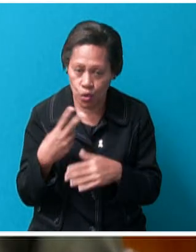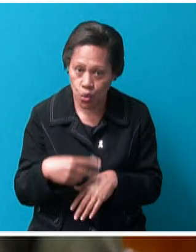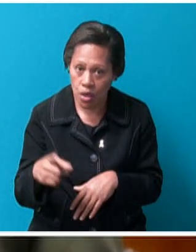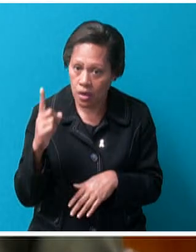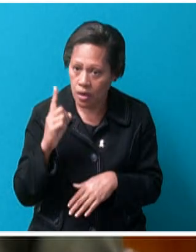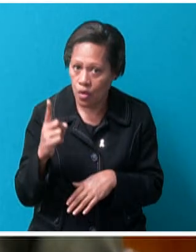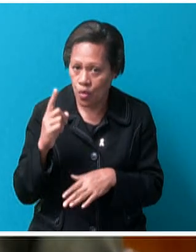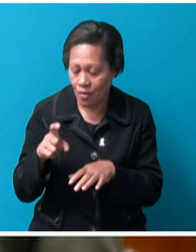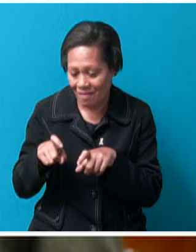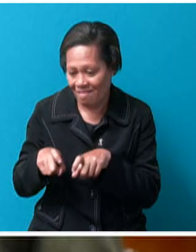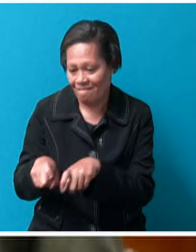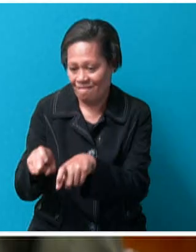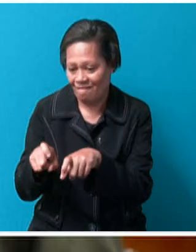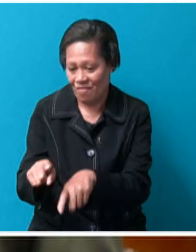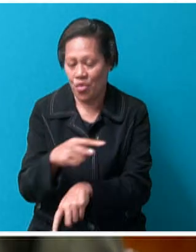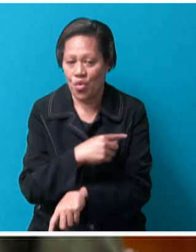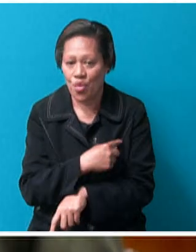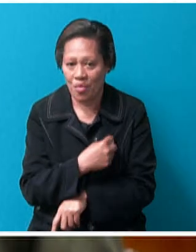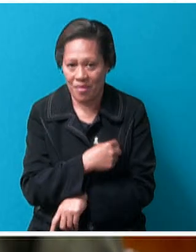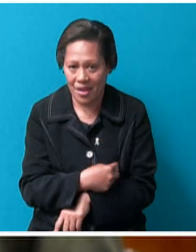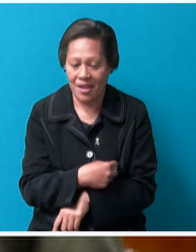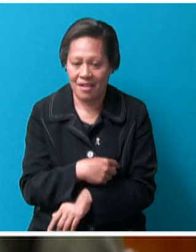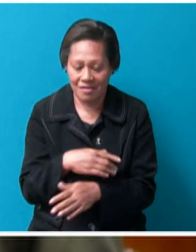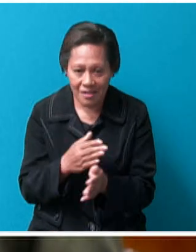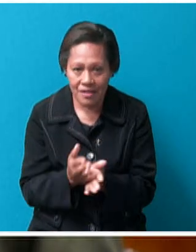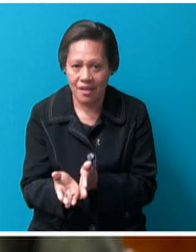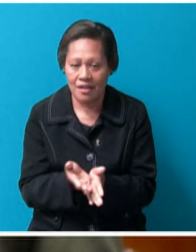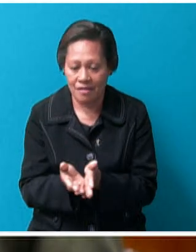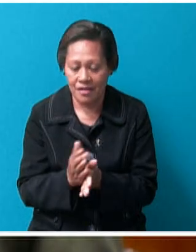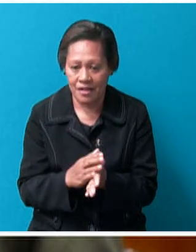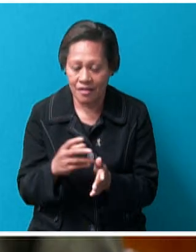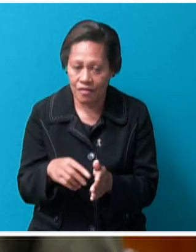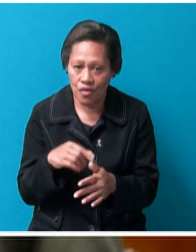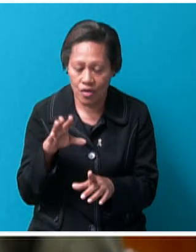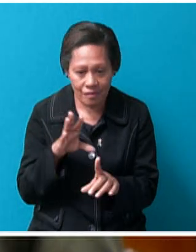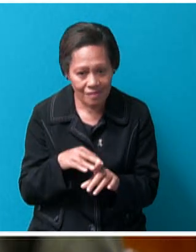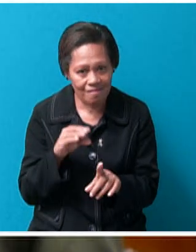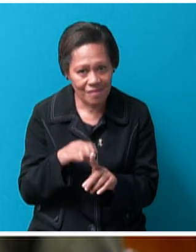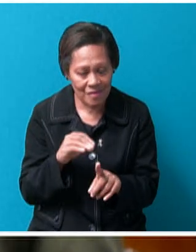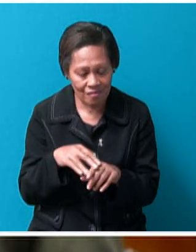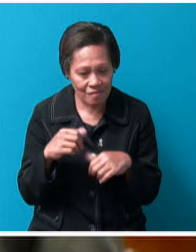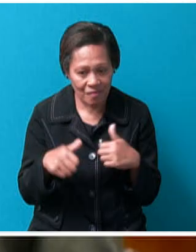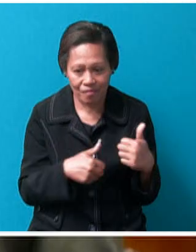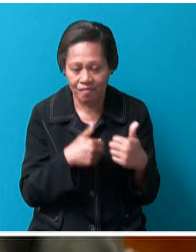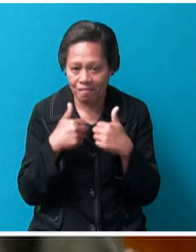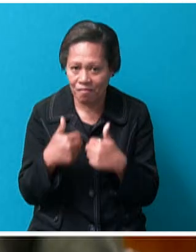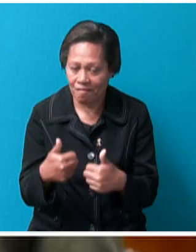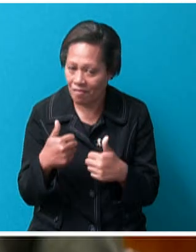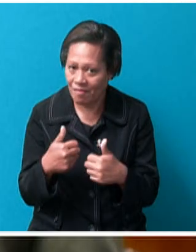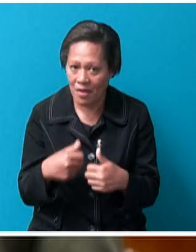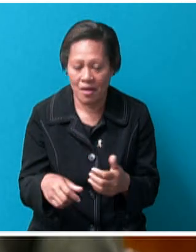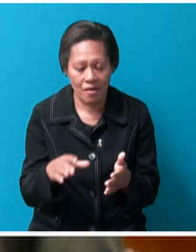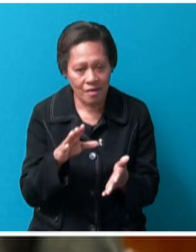service, for the communities you helped reach, and for the example of a quiet, faithful service you leave